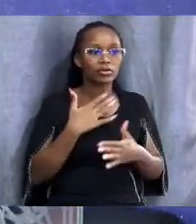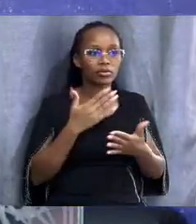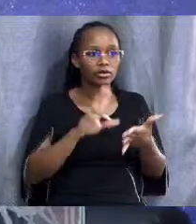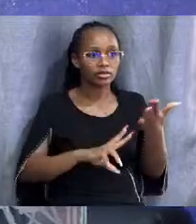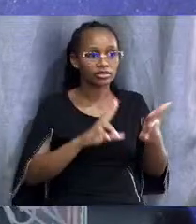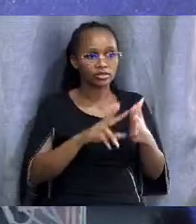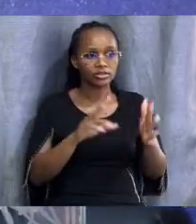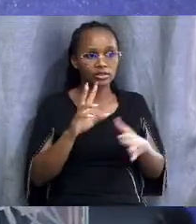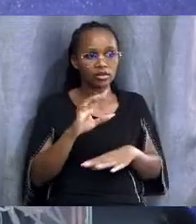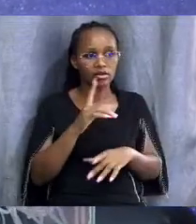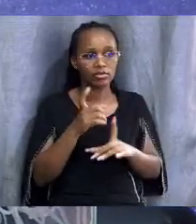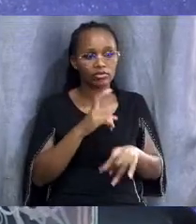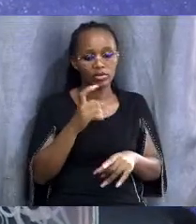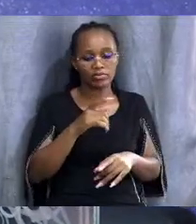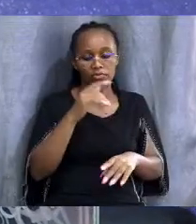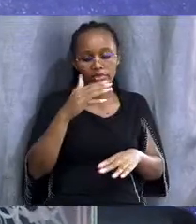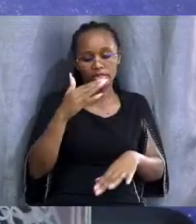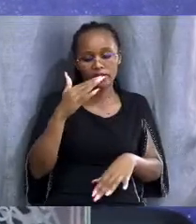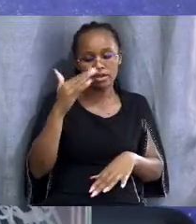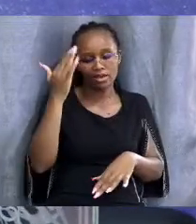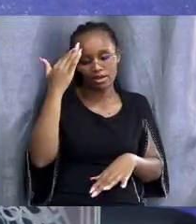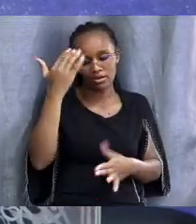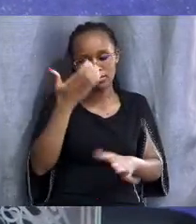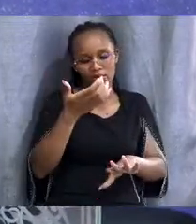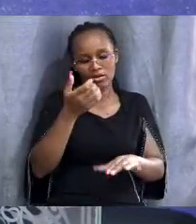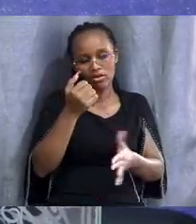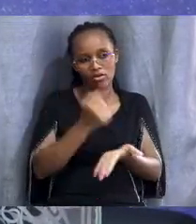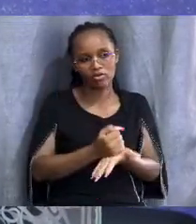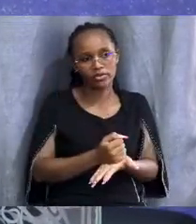read the tribute from head office.